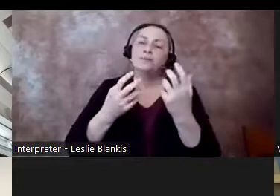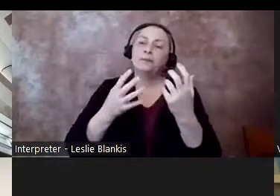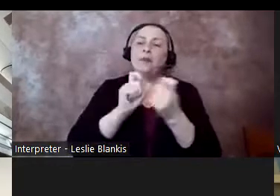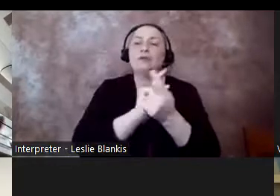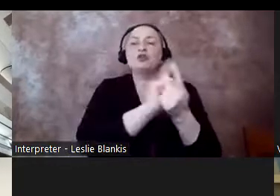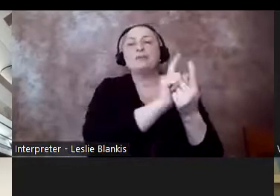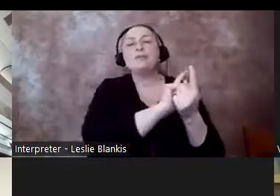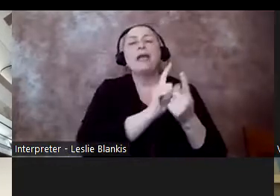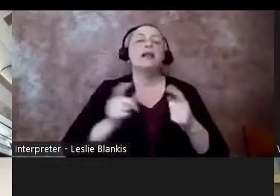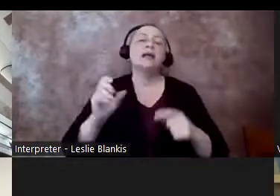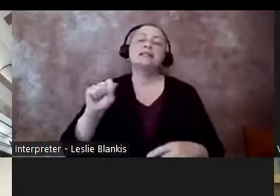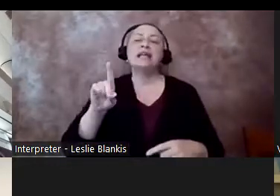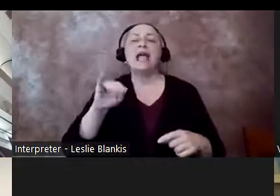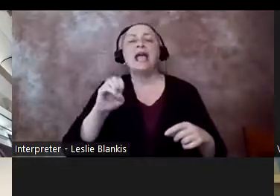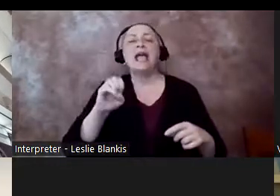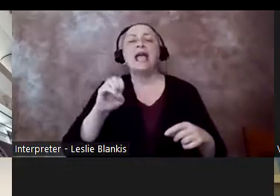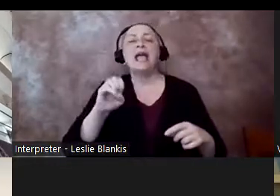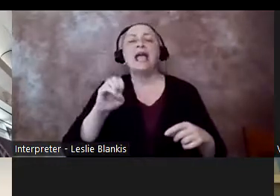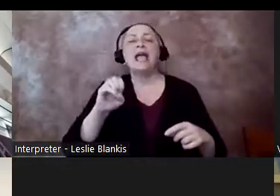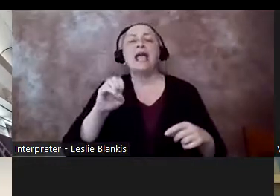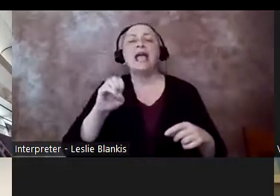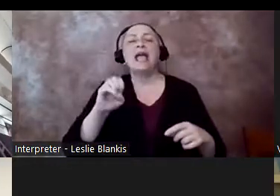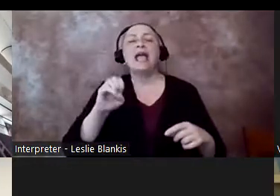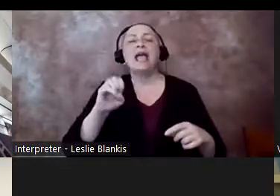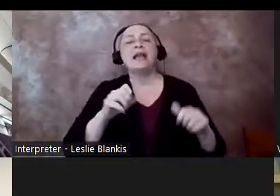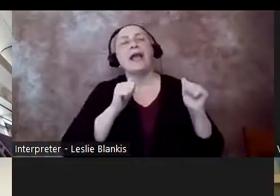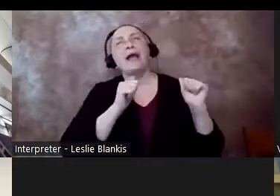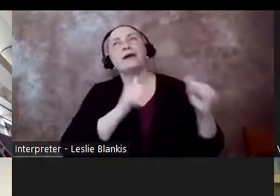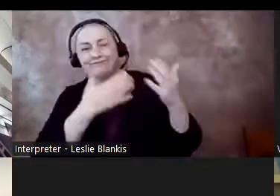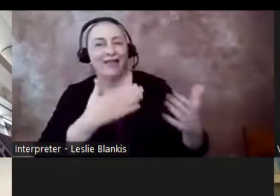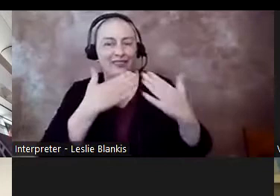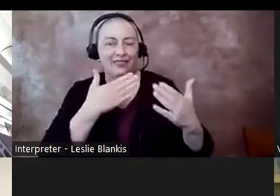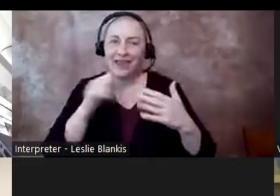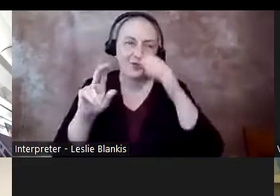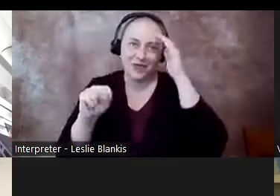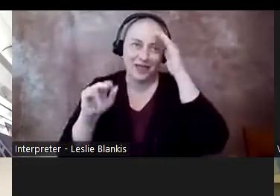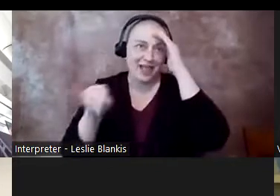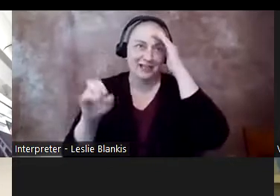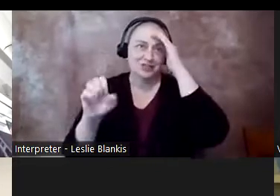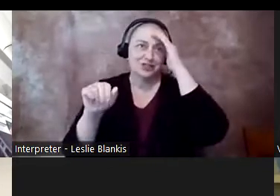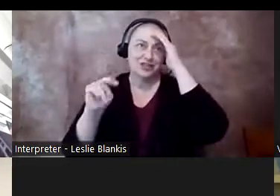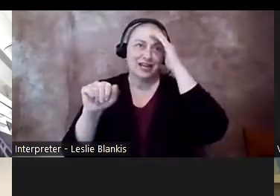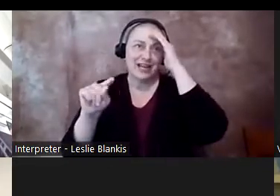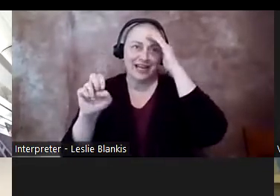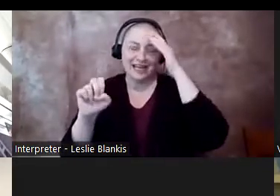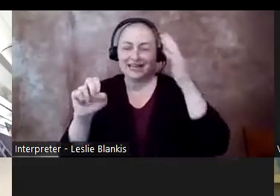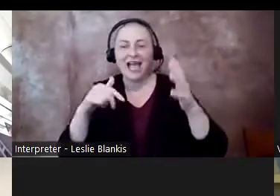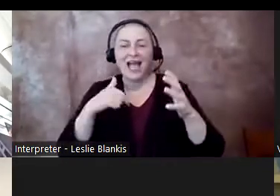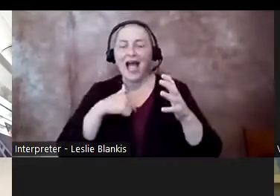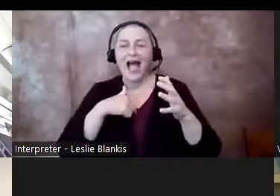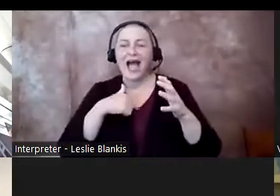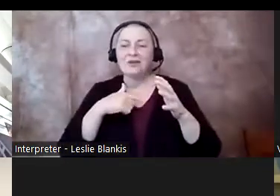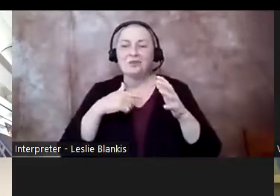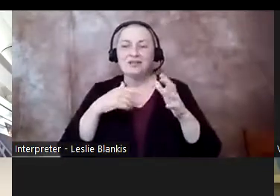out. This is Sadie. Thank you, Jeanette. I was putting emphasis on